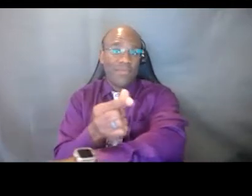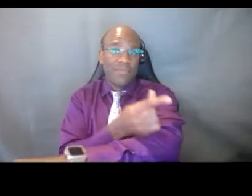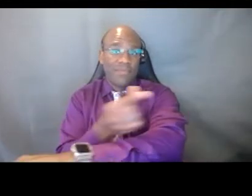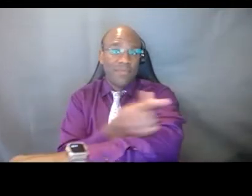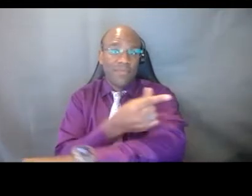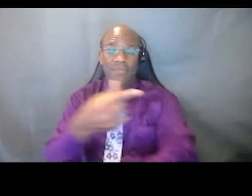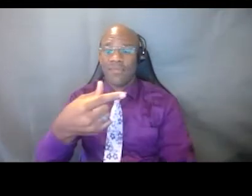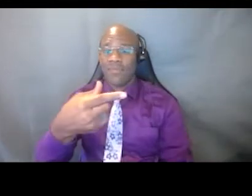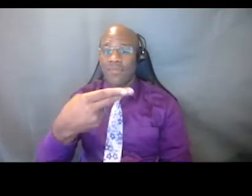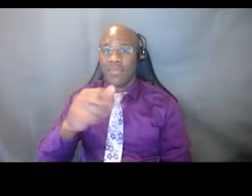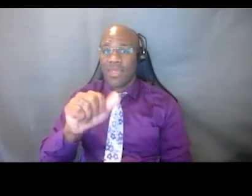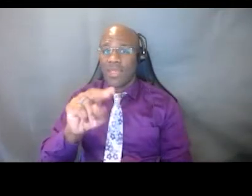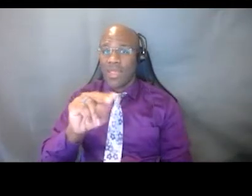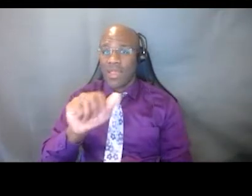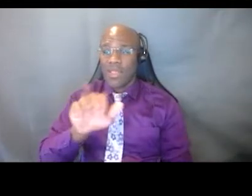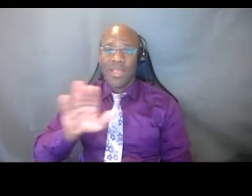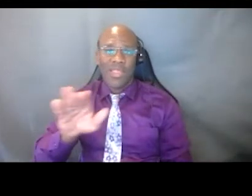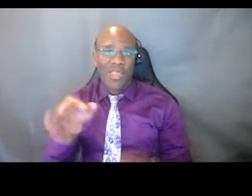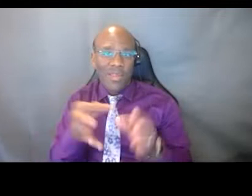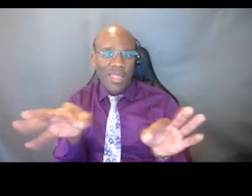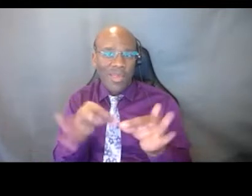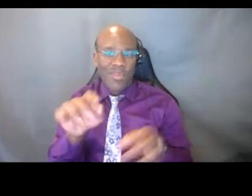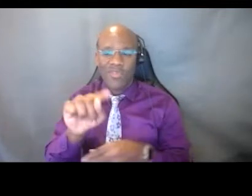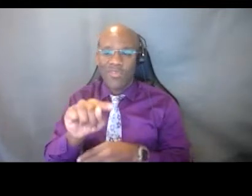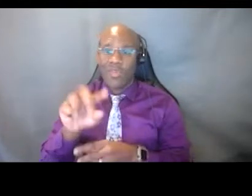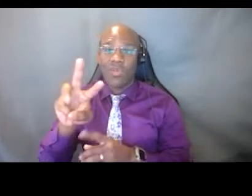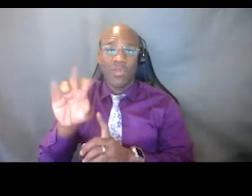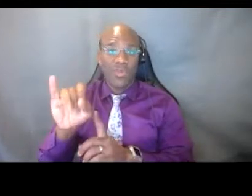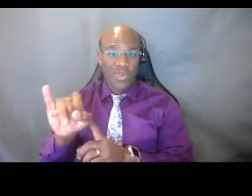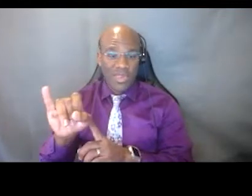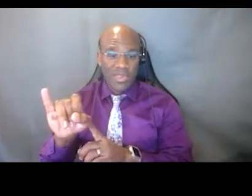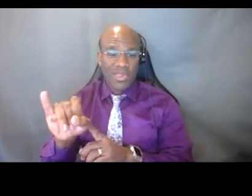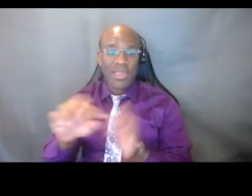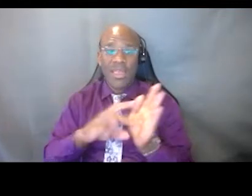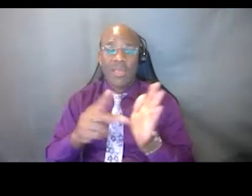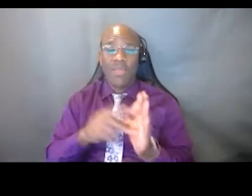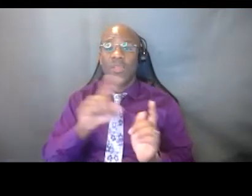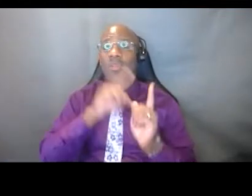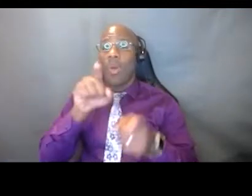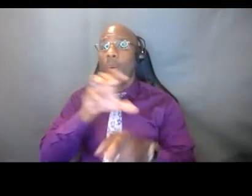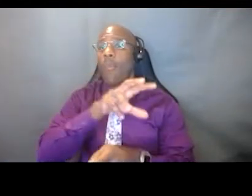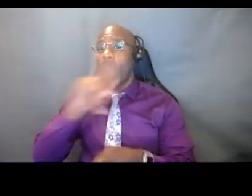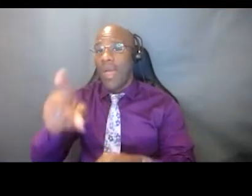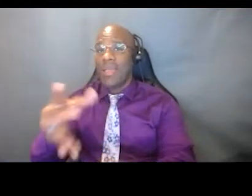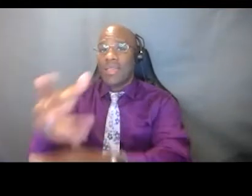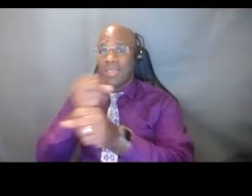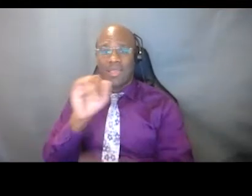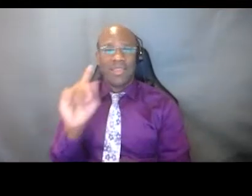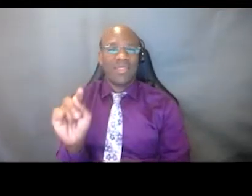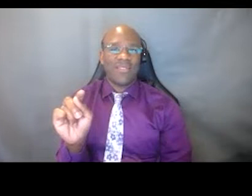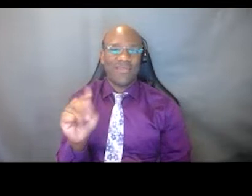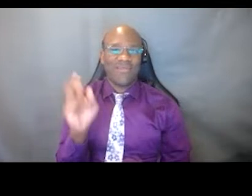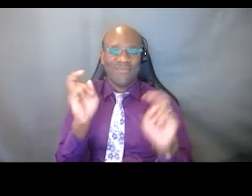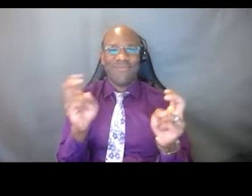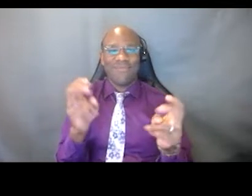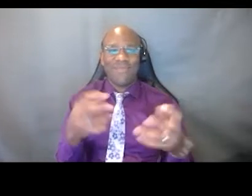Twi, that specifically means go back and fetch it. So this is significant to the mission and the purpose of the Sankofa group,